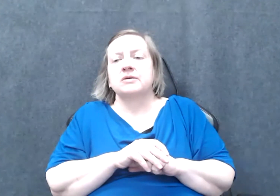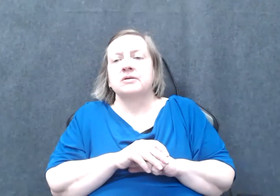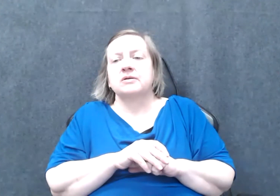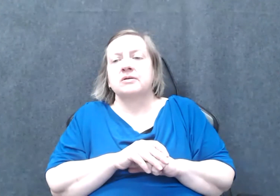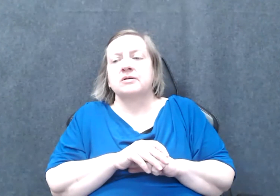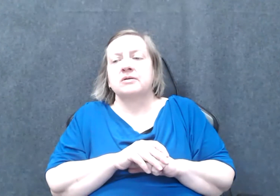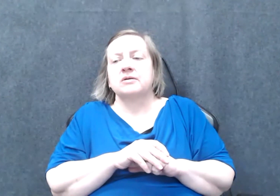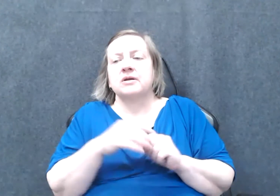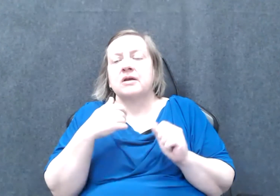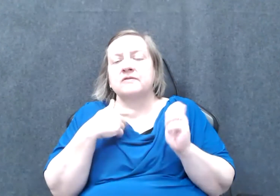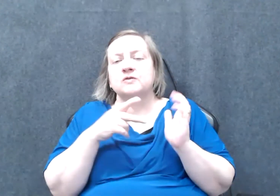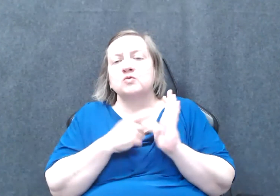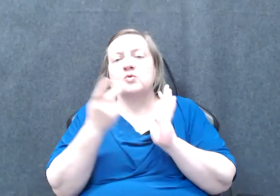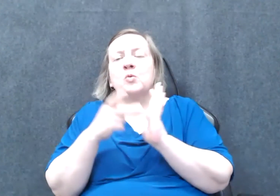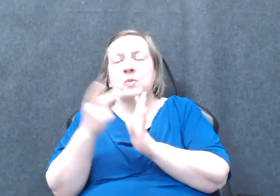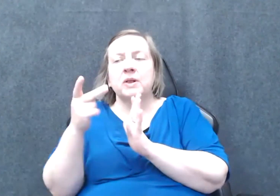There's duplicate